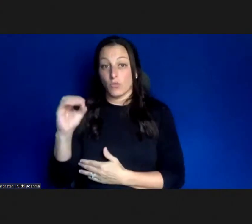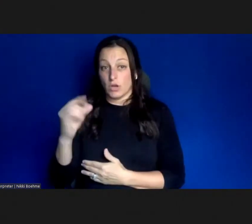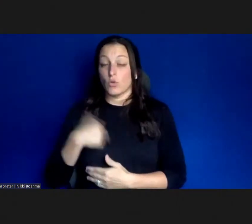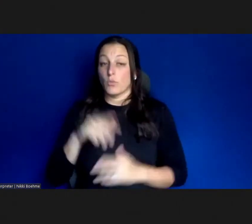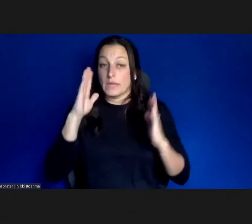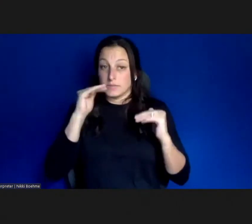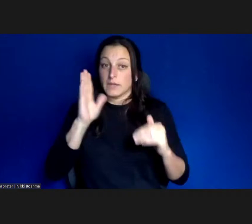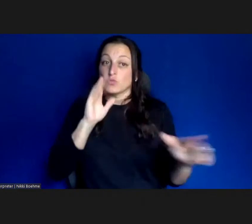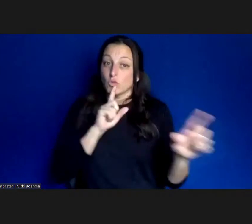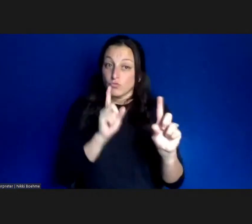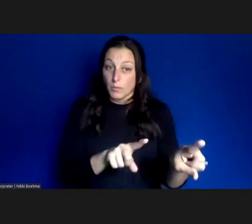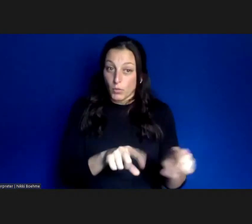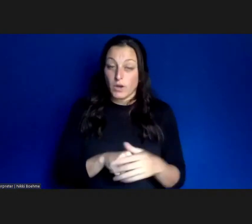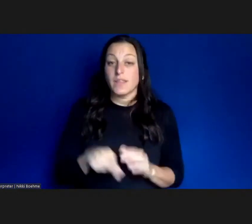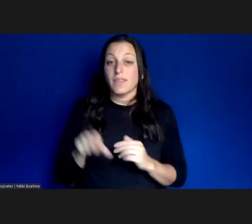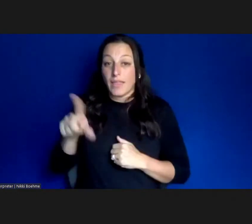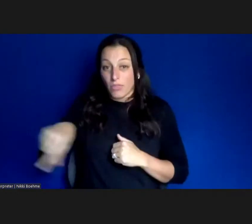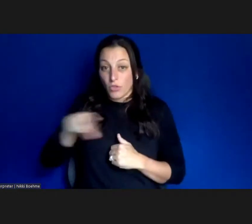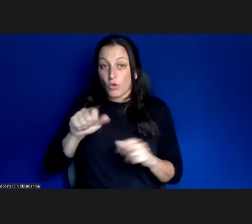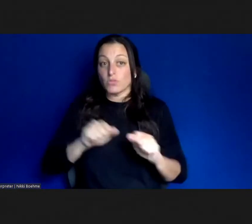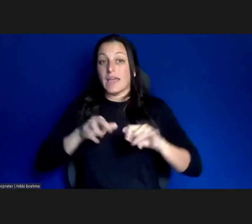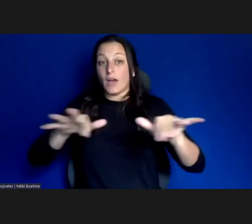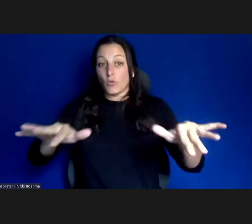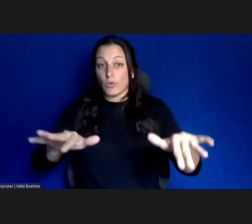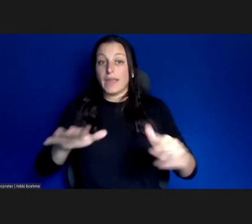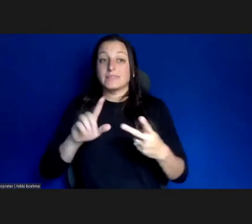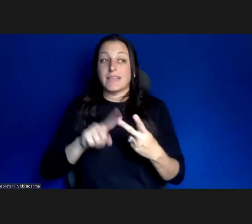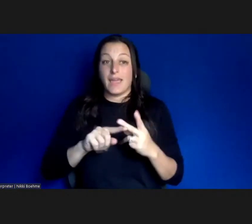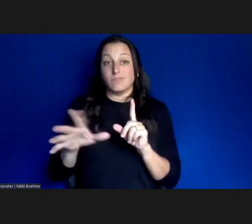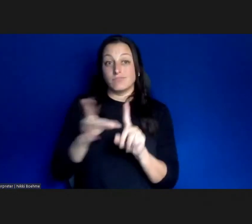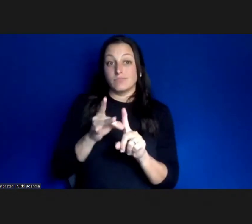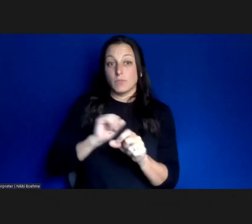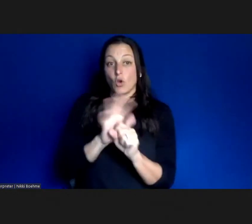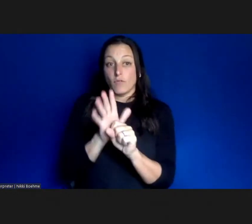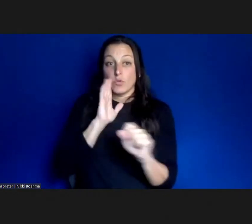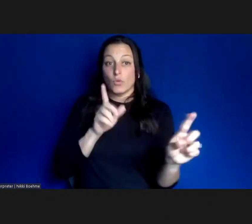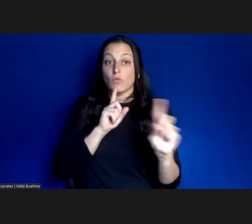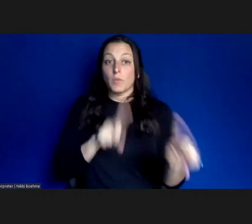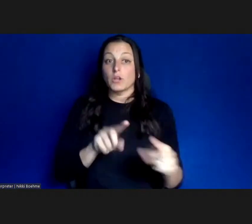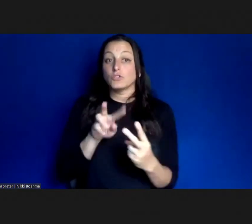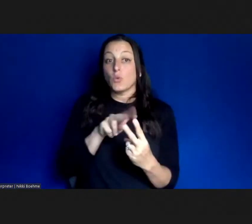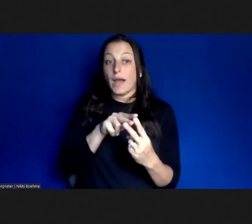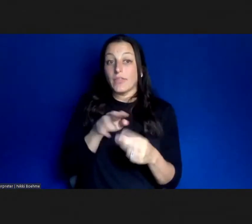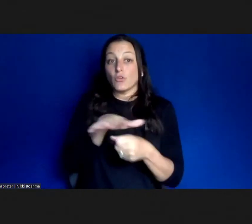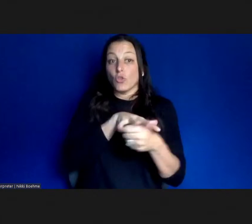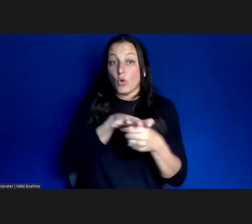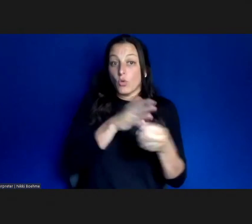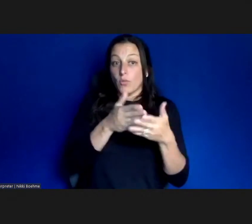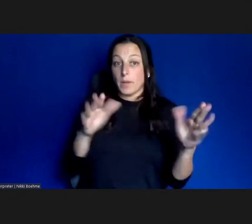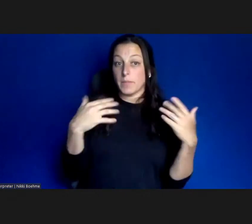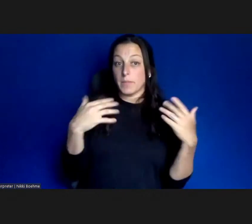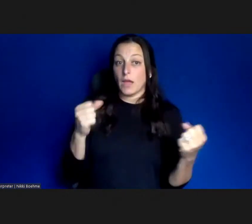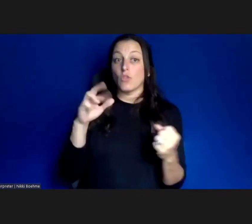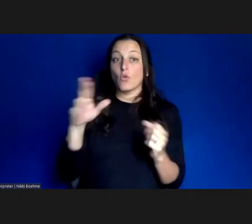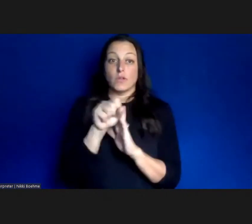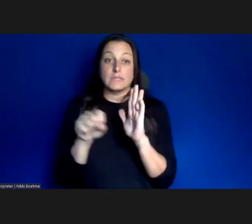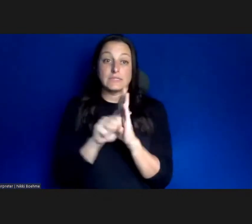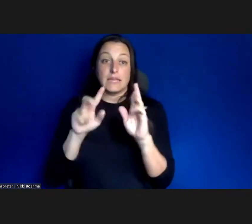expectation that those cases and outbreaks would be reported to either local public health or the state public health agency.